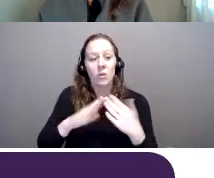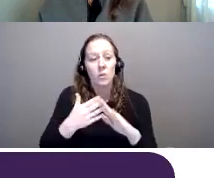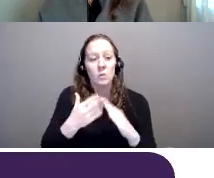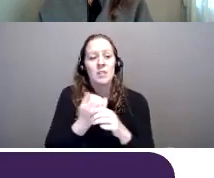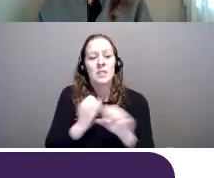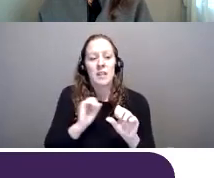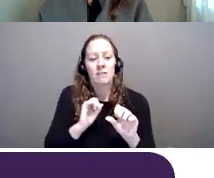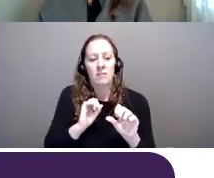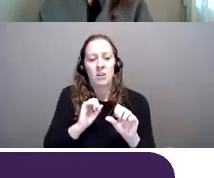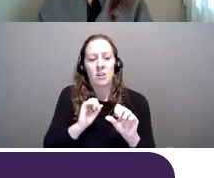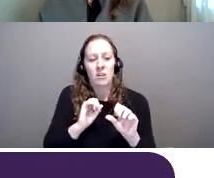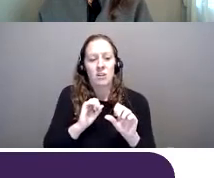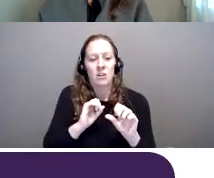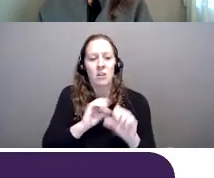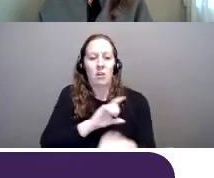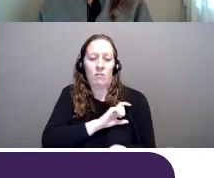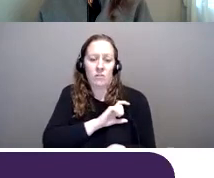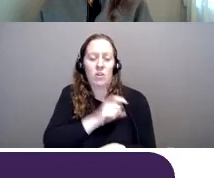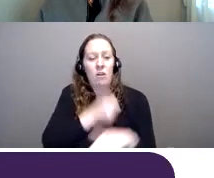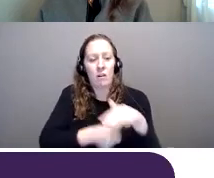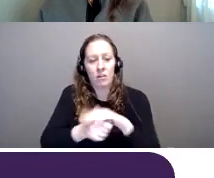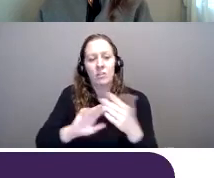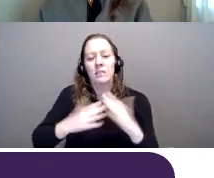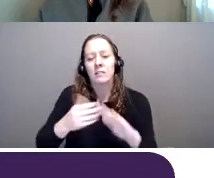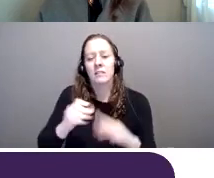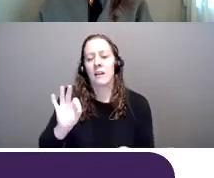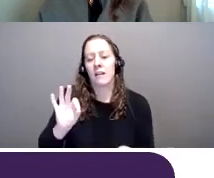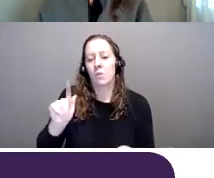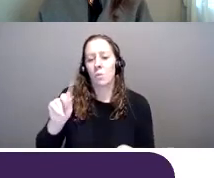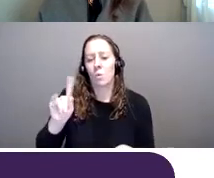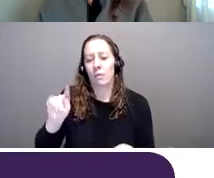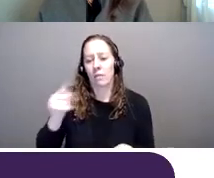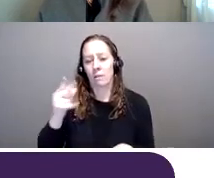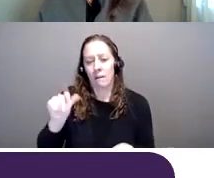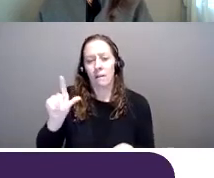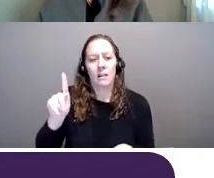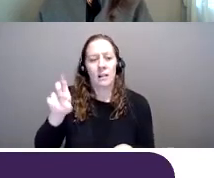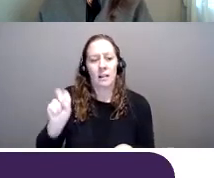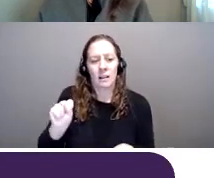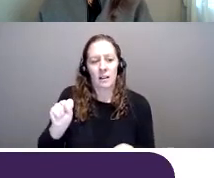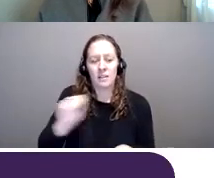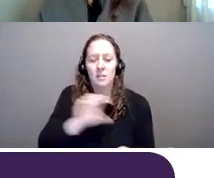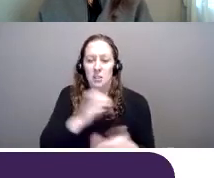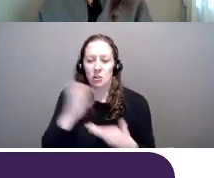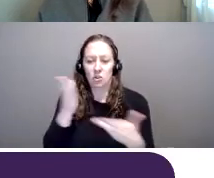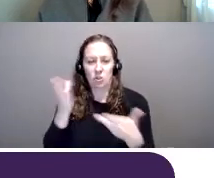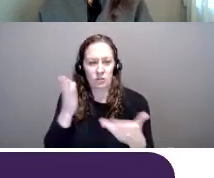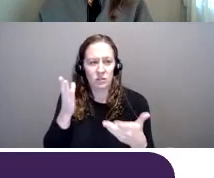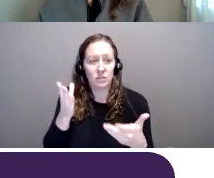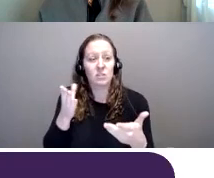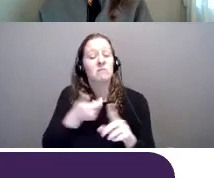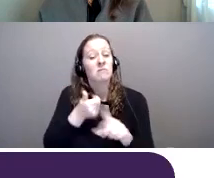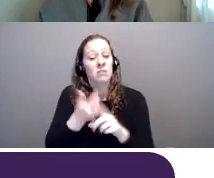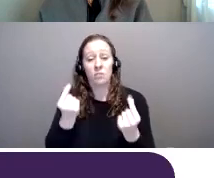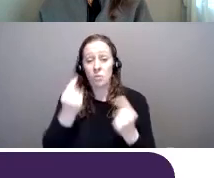Officer with the City of Kawartha Lakes Police Service. As the Elder Abuse Prevention Coordinator, Tammy provides frontline